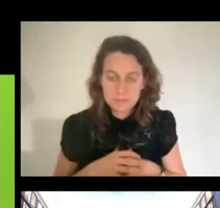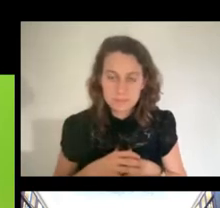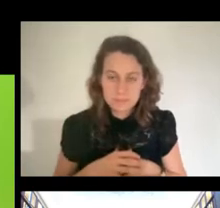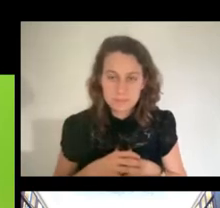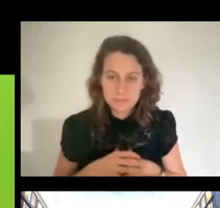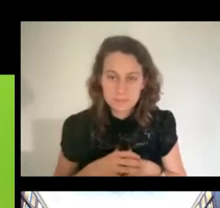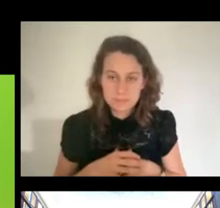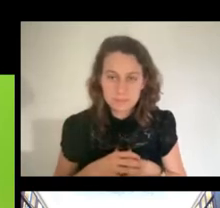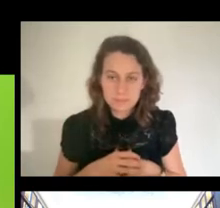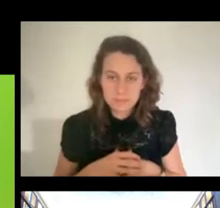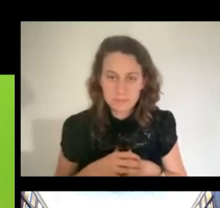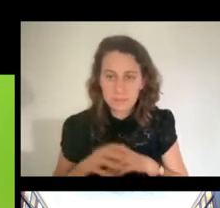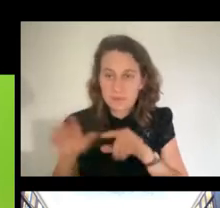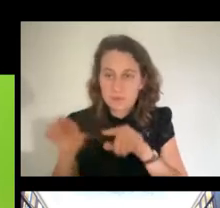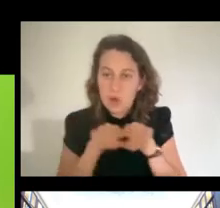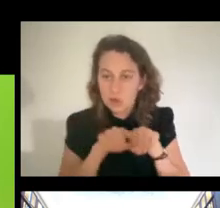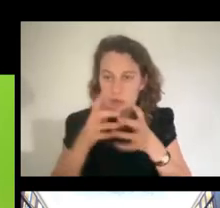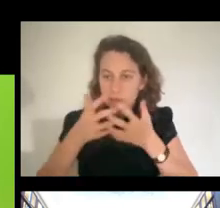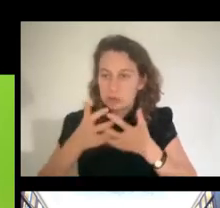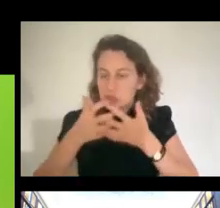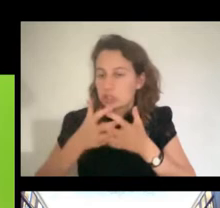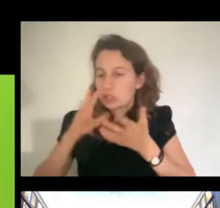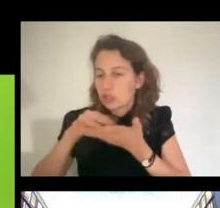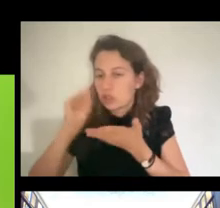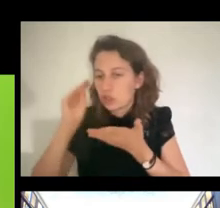the machine learning prints that we both explored.